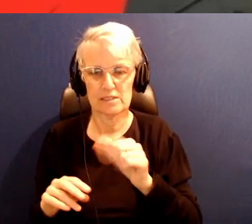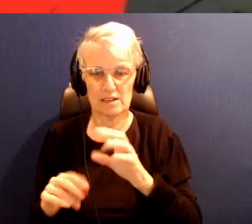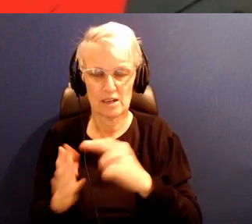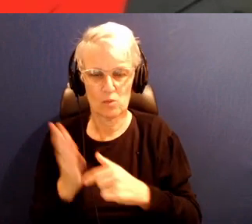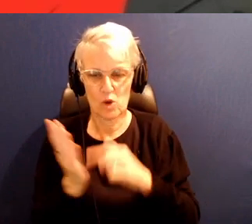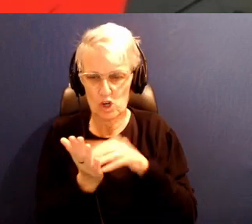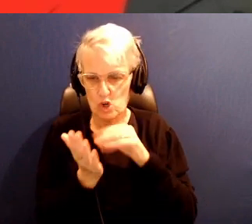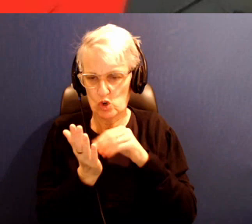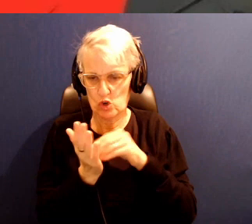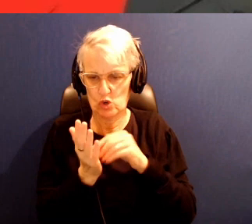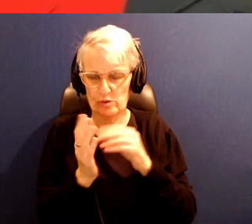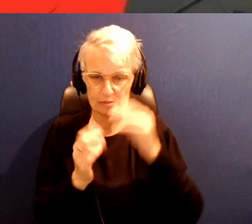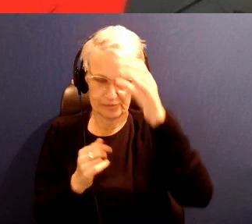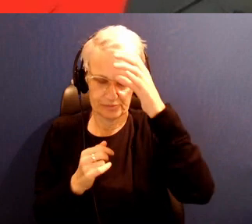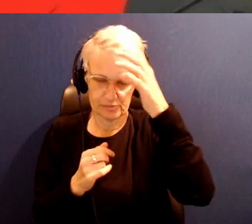lessons learned.